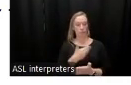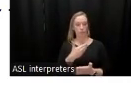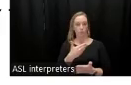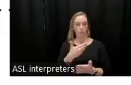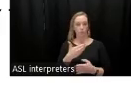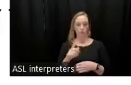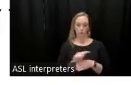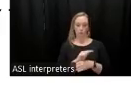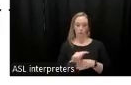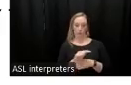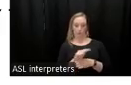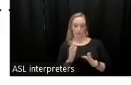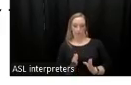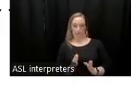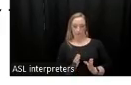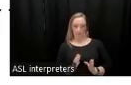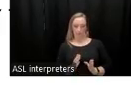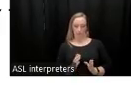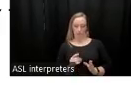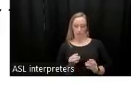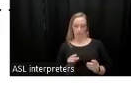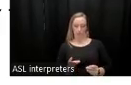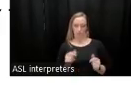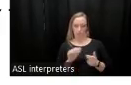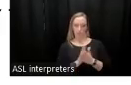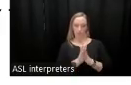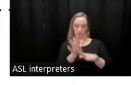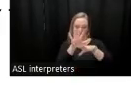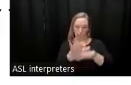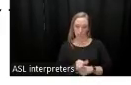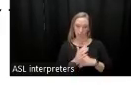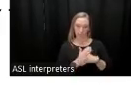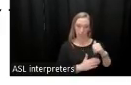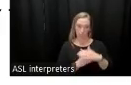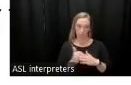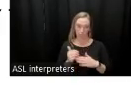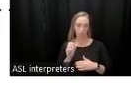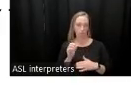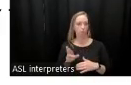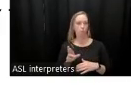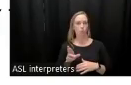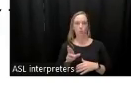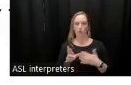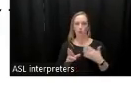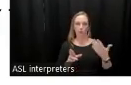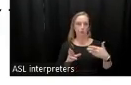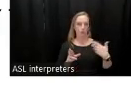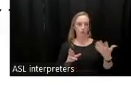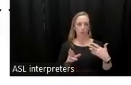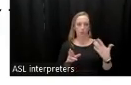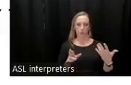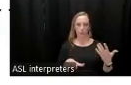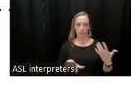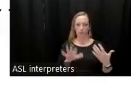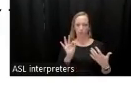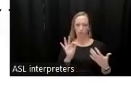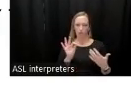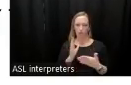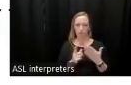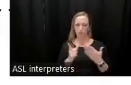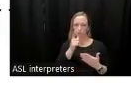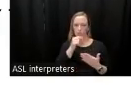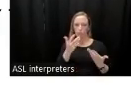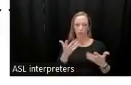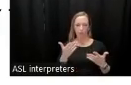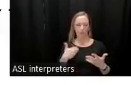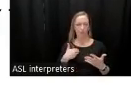trainee to quickly get acclimated and to feel at home, or to to find someone with relevant